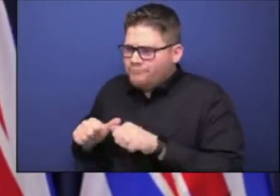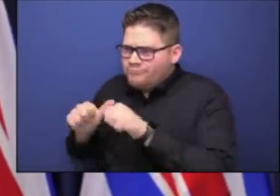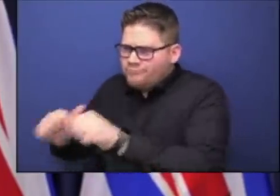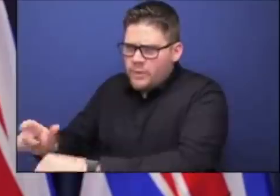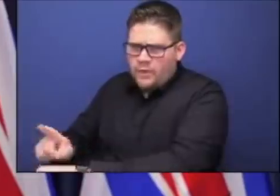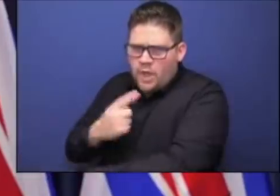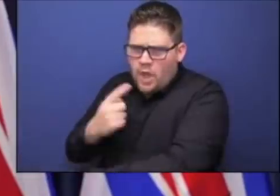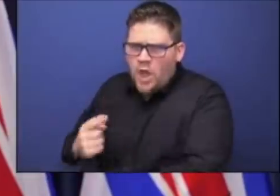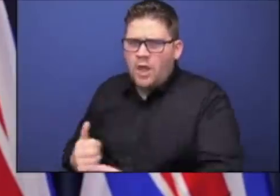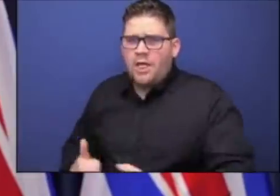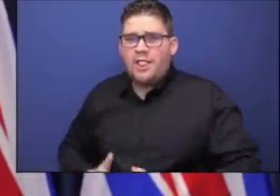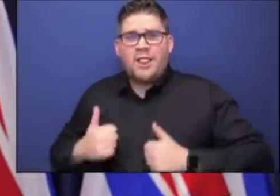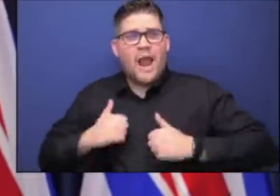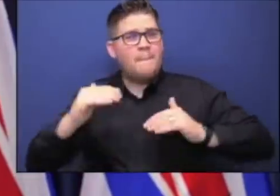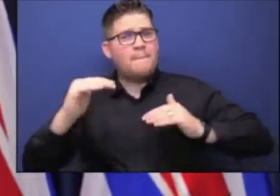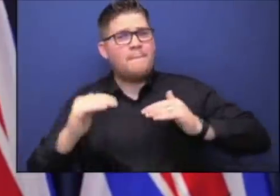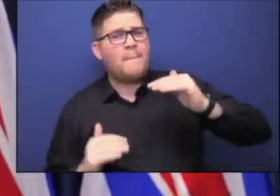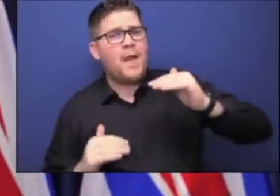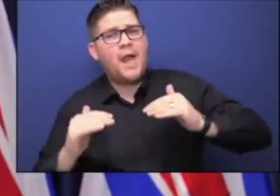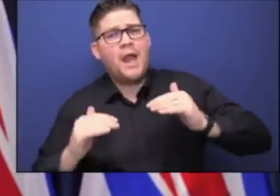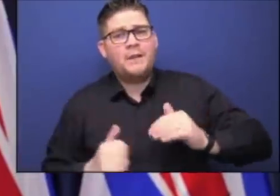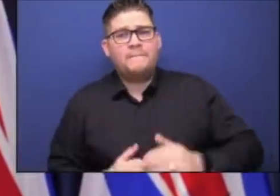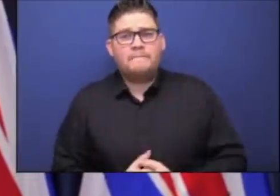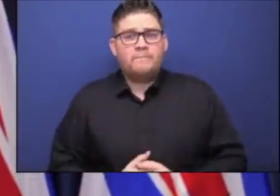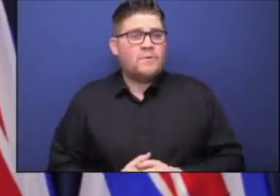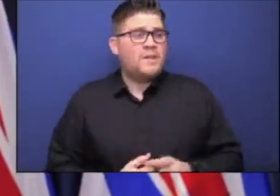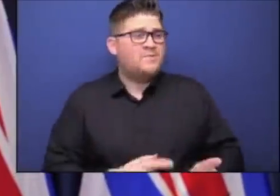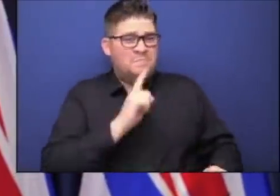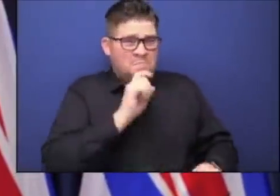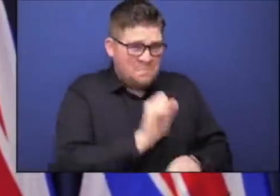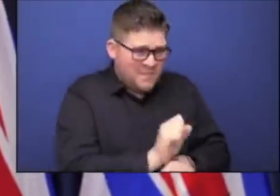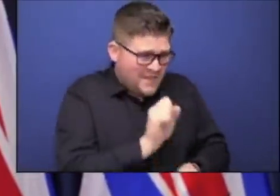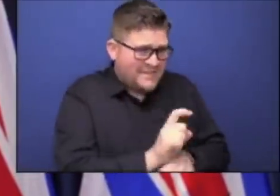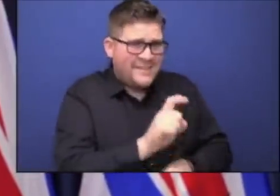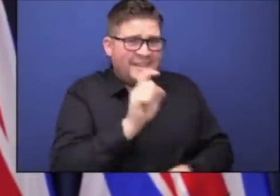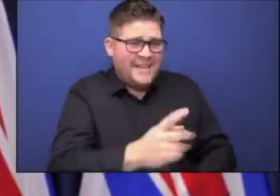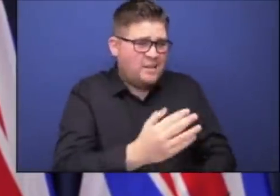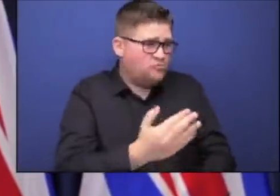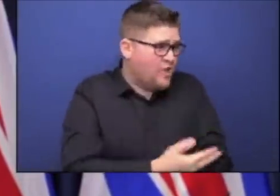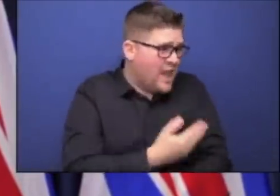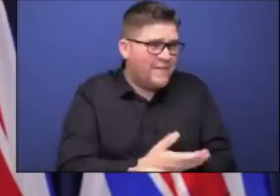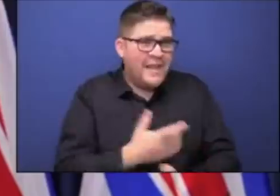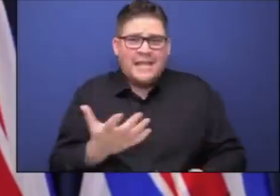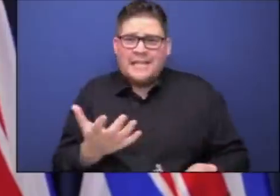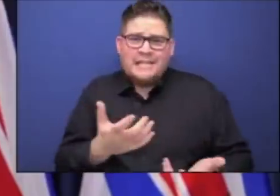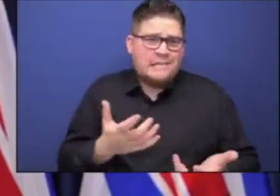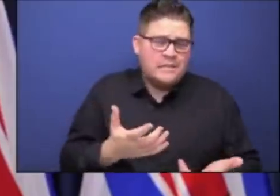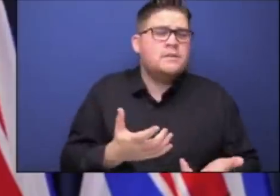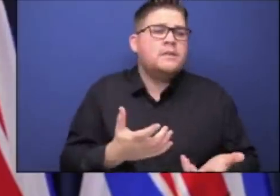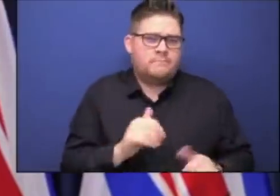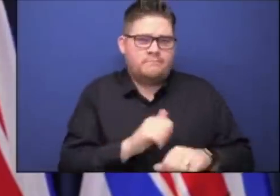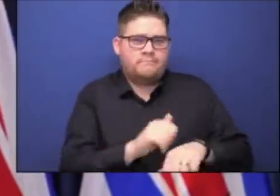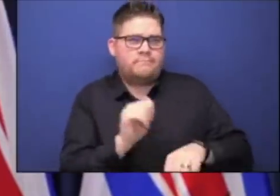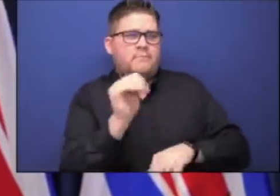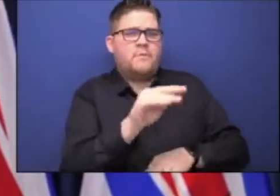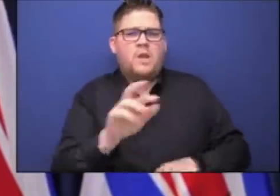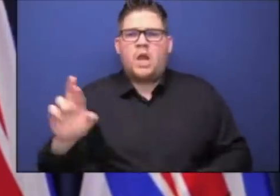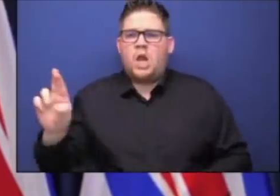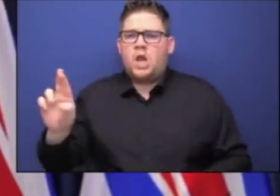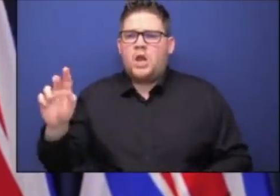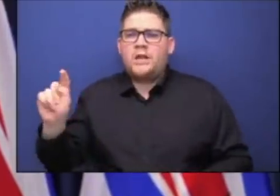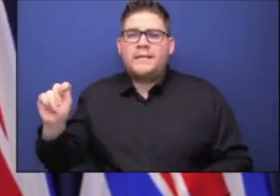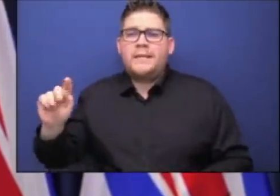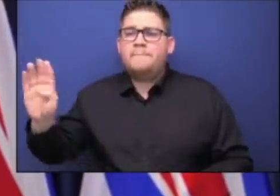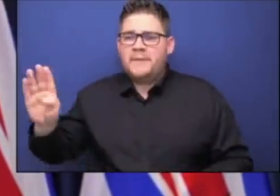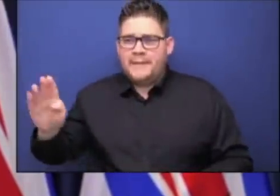to be done, but we believe, and we've seen it, that most renovations can occur while people still live in their